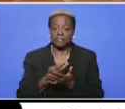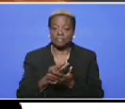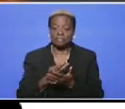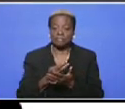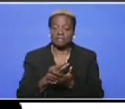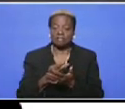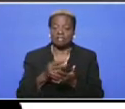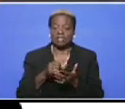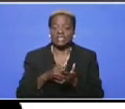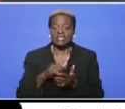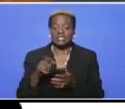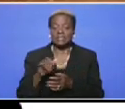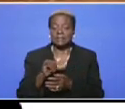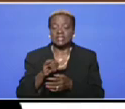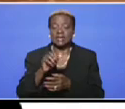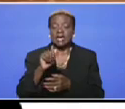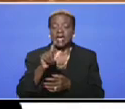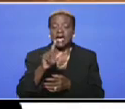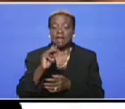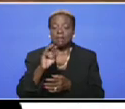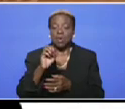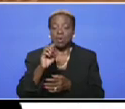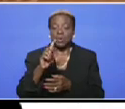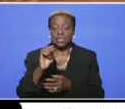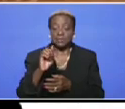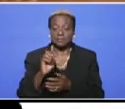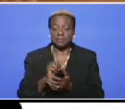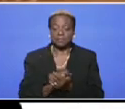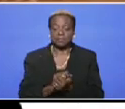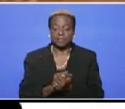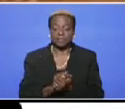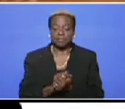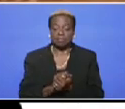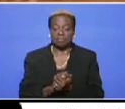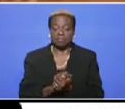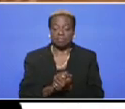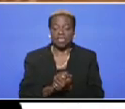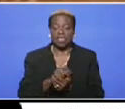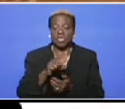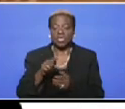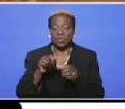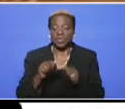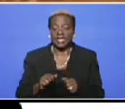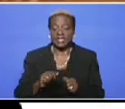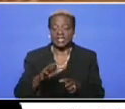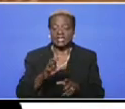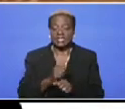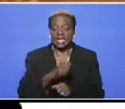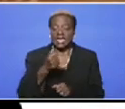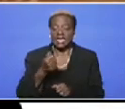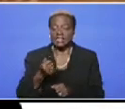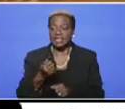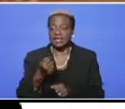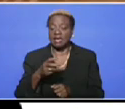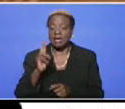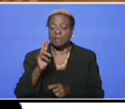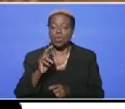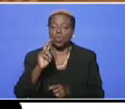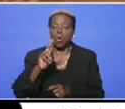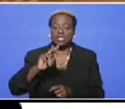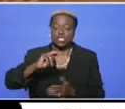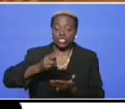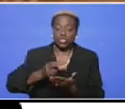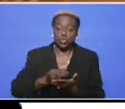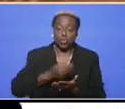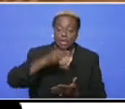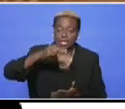like an a la mode. Usually you would eat an a la mode with a fork and spoon, but you could take everything up with one scoop, take this. And